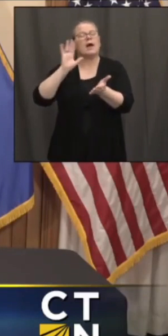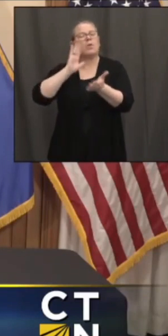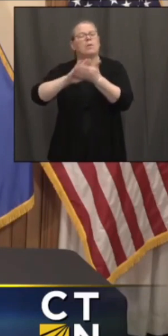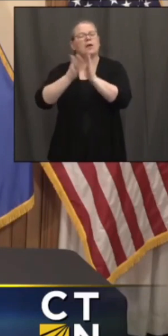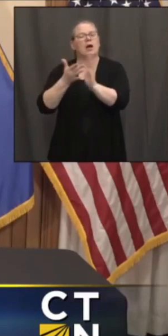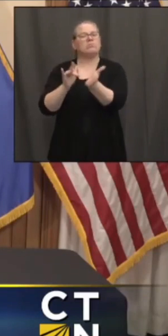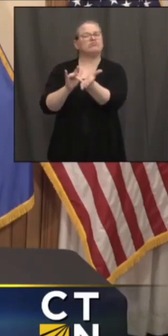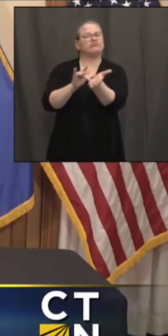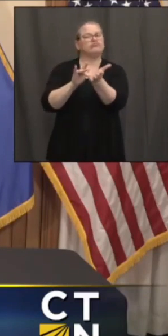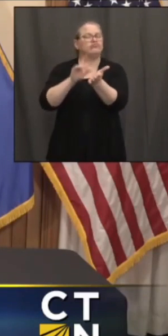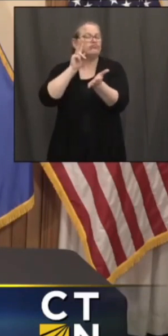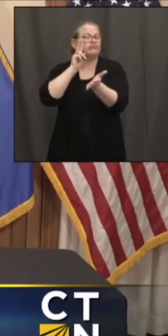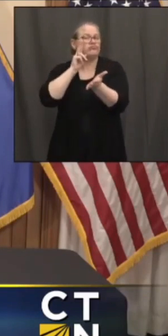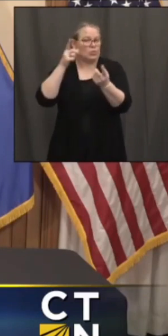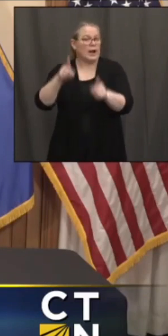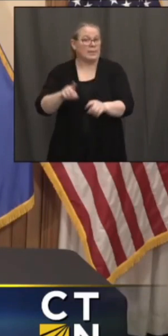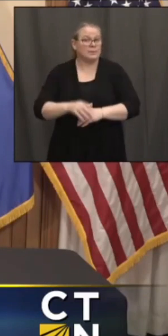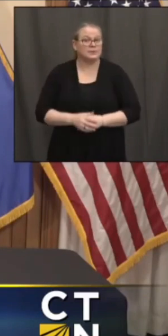The Hartford Current.